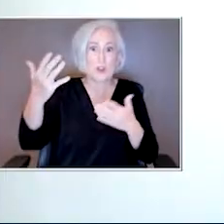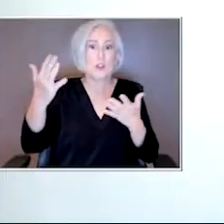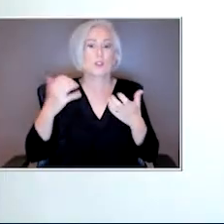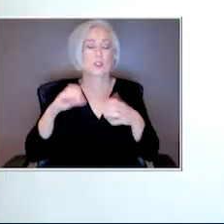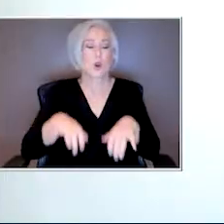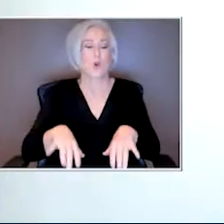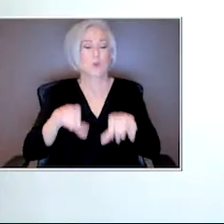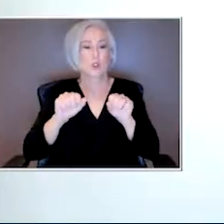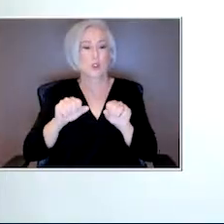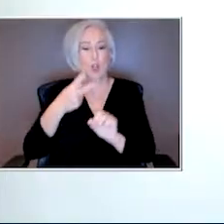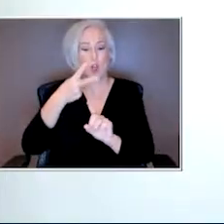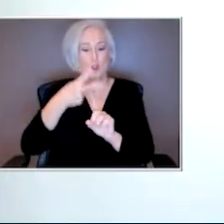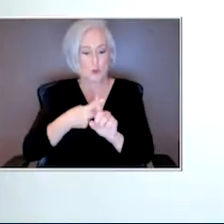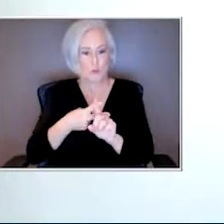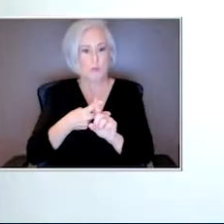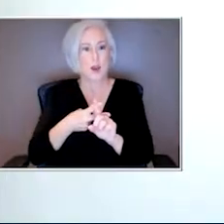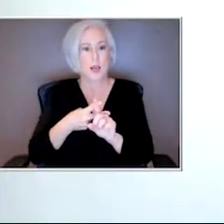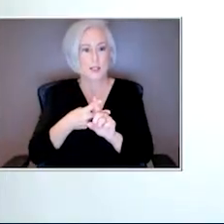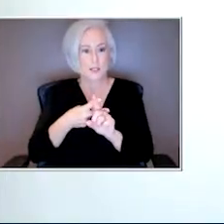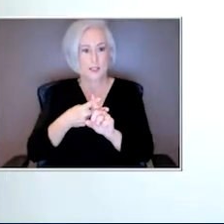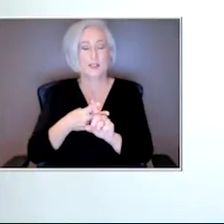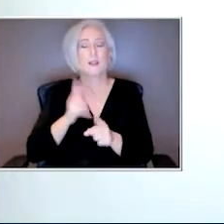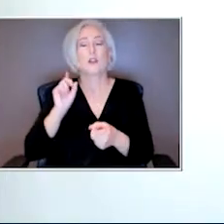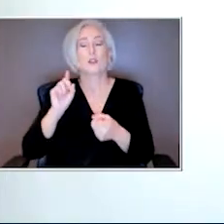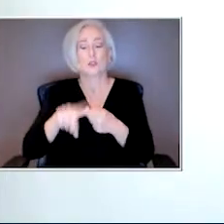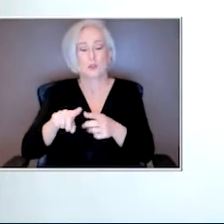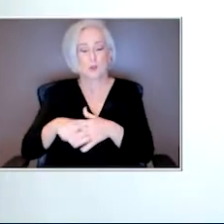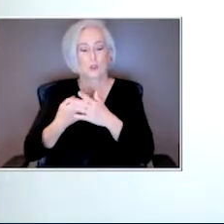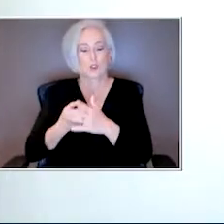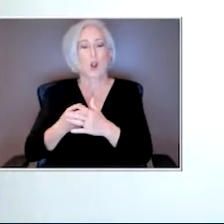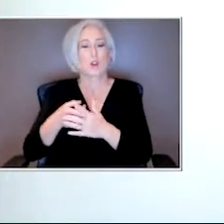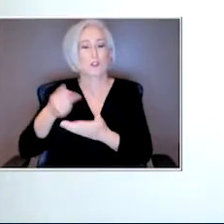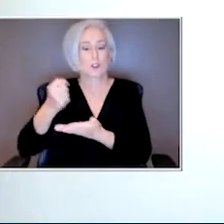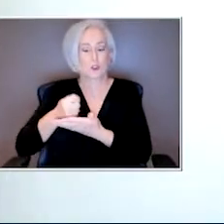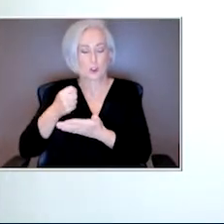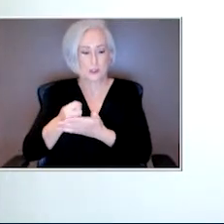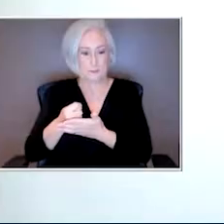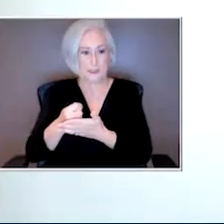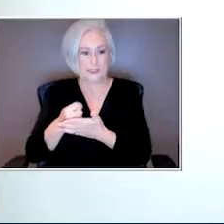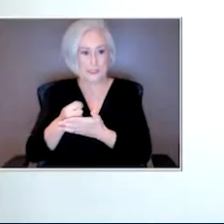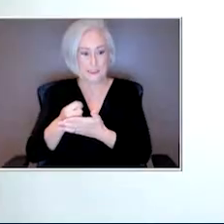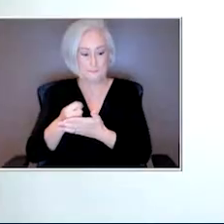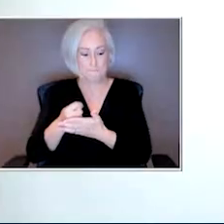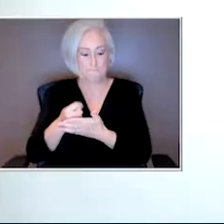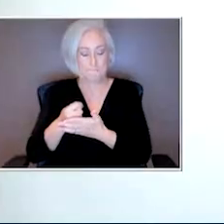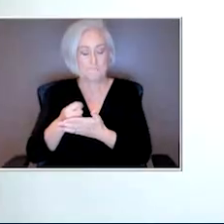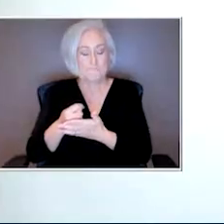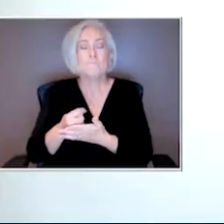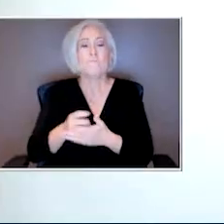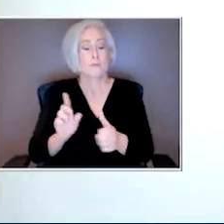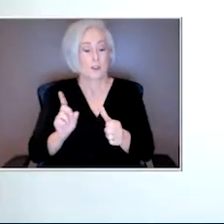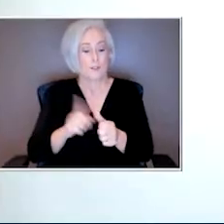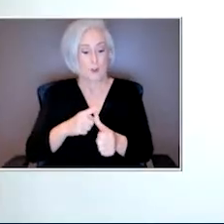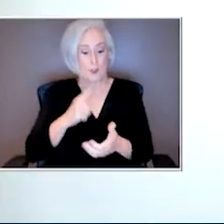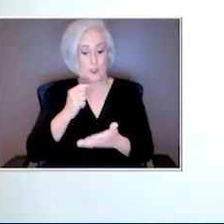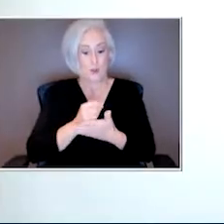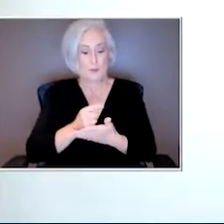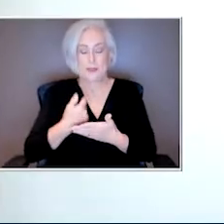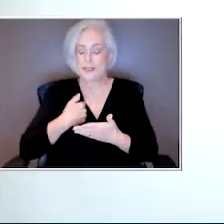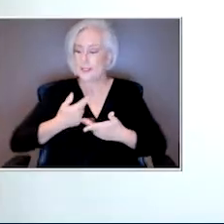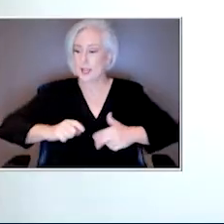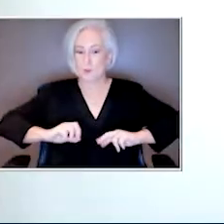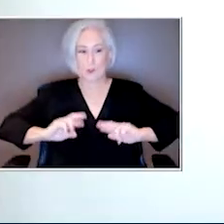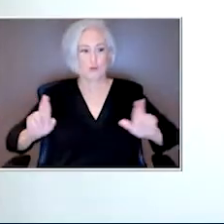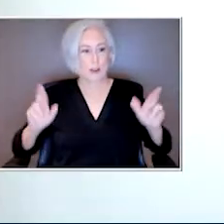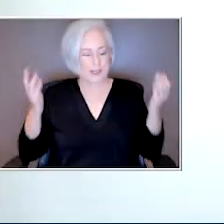initial diagnosis to the beginning of treatment. And I would say once we got to the first treatment part, I was just ready to go. I